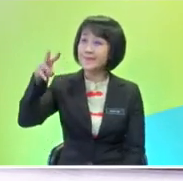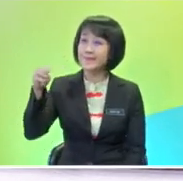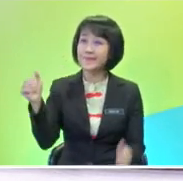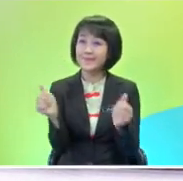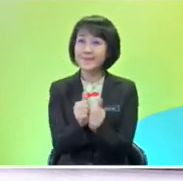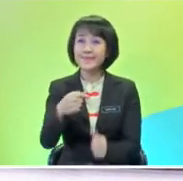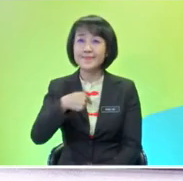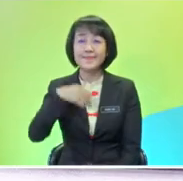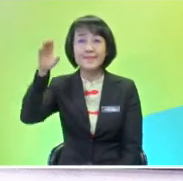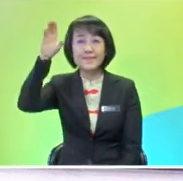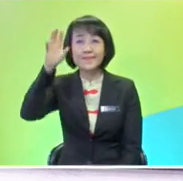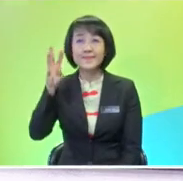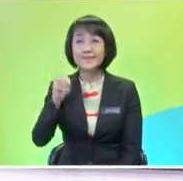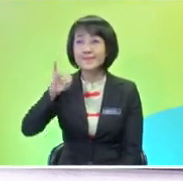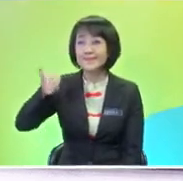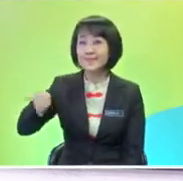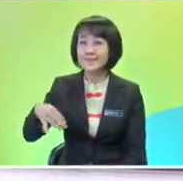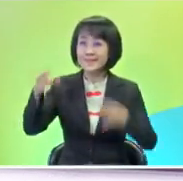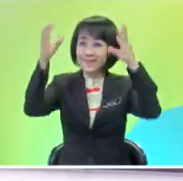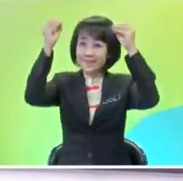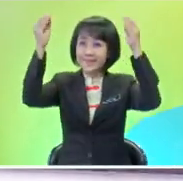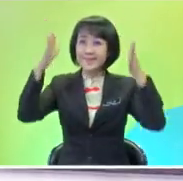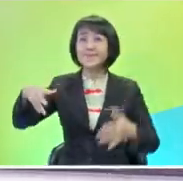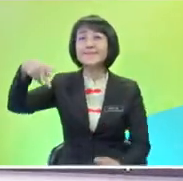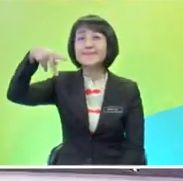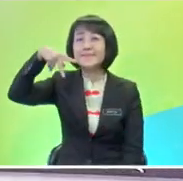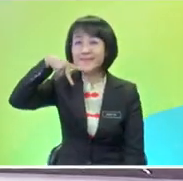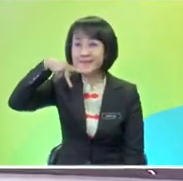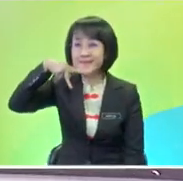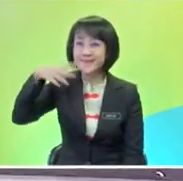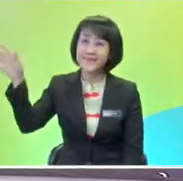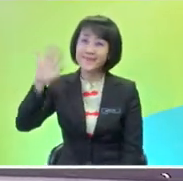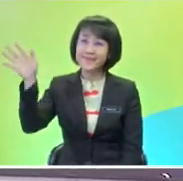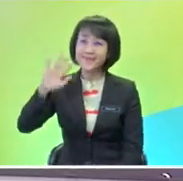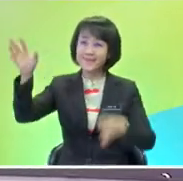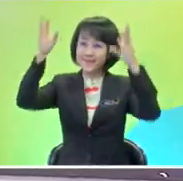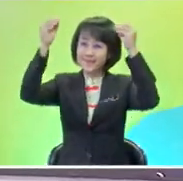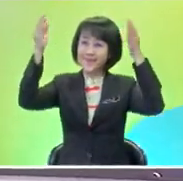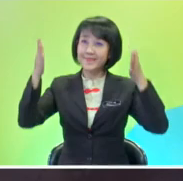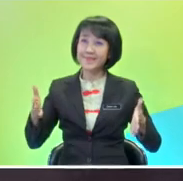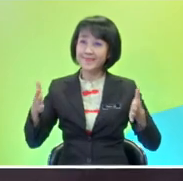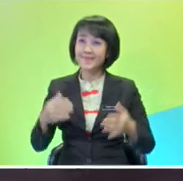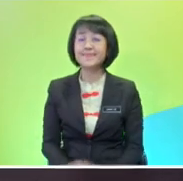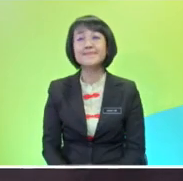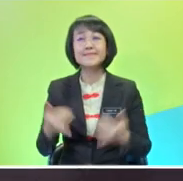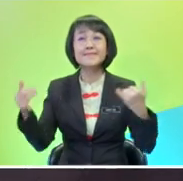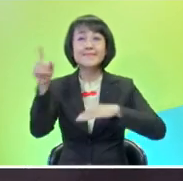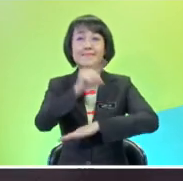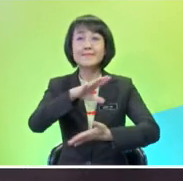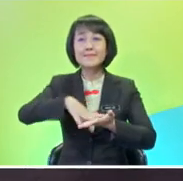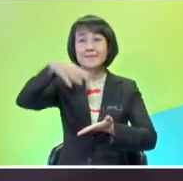and teacher Priscilla. Hi teacher. Hi Chris. Okay, and today we are